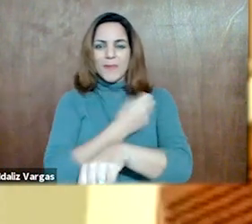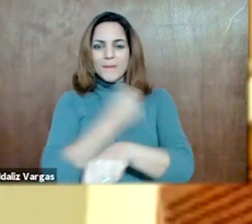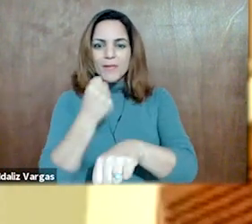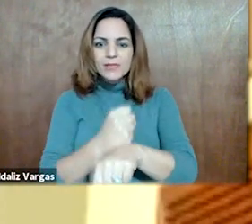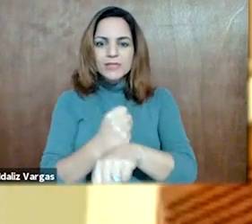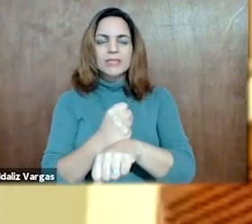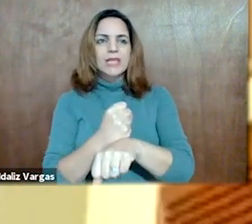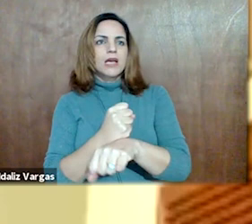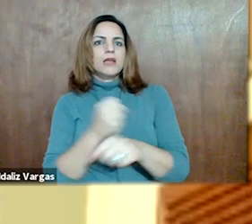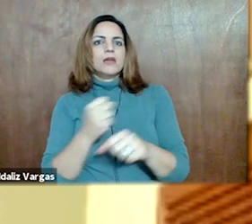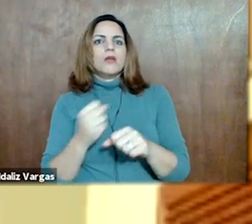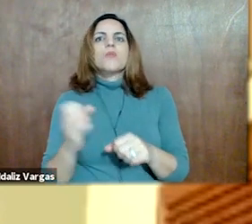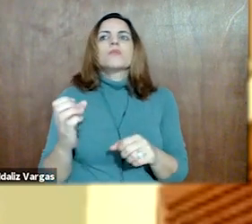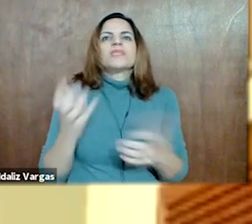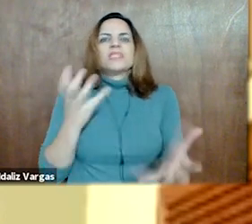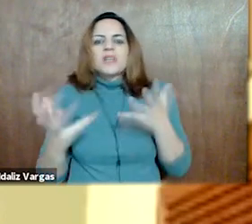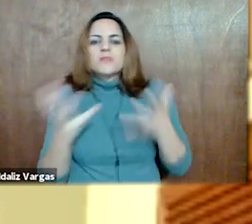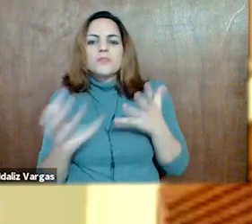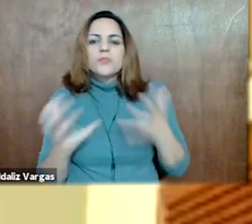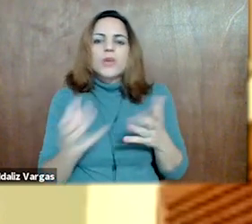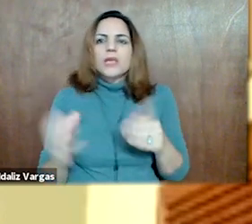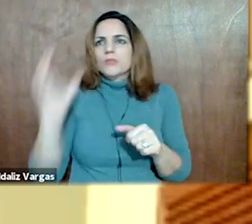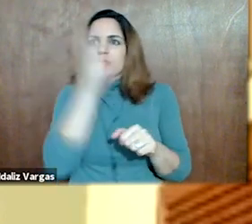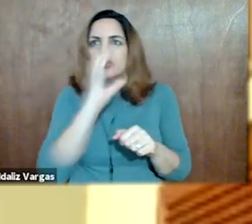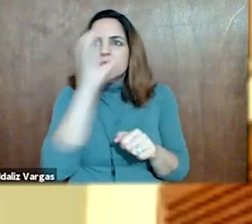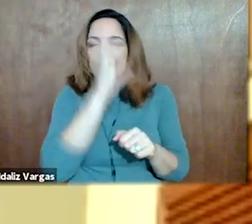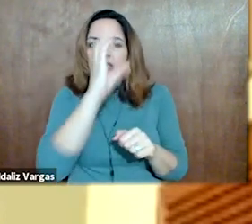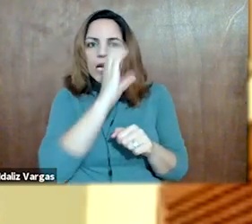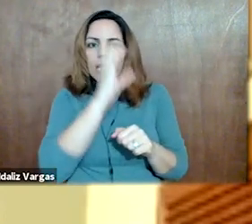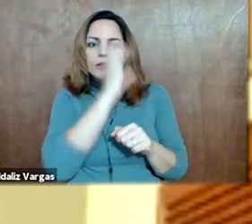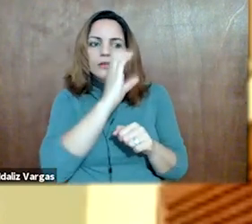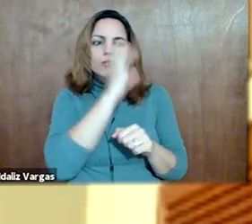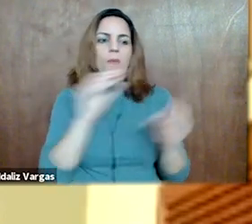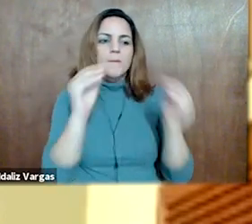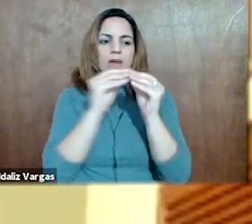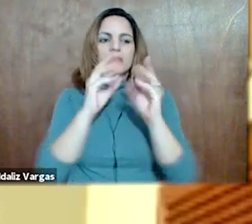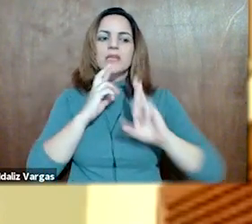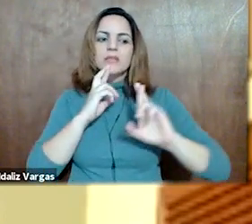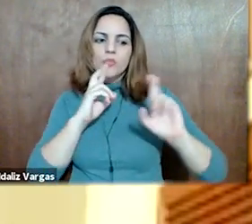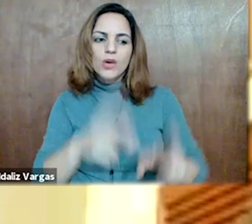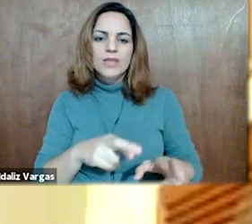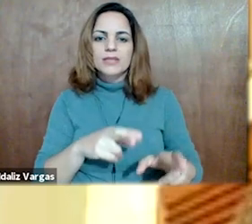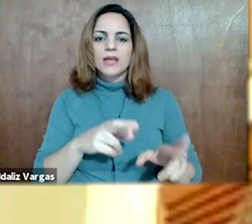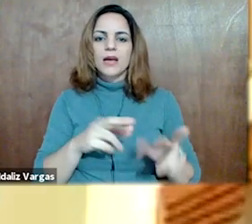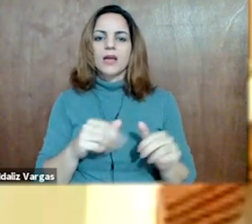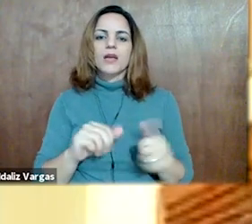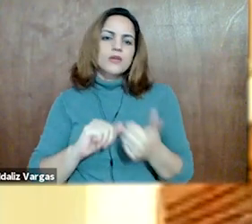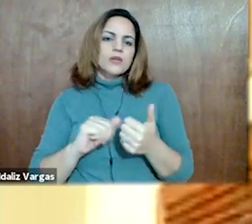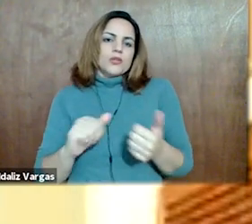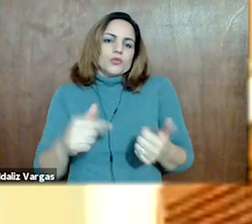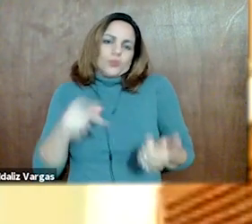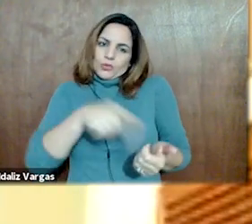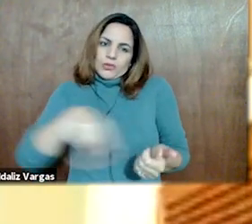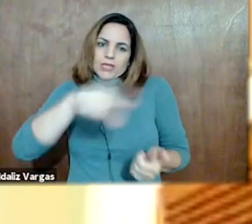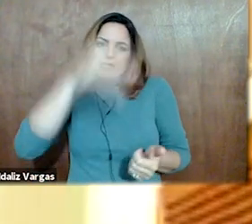move ahead. And I am always, as someone who was for many years a community